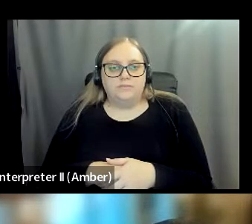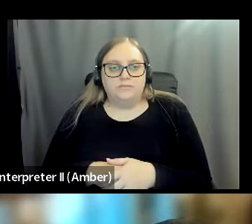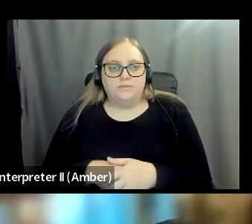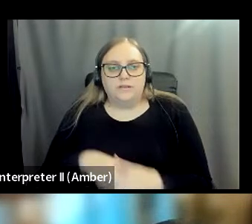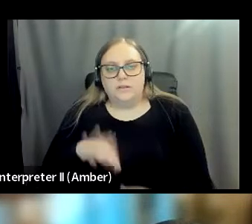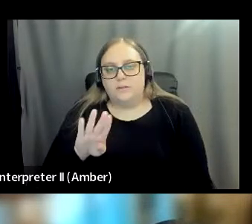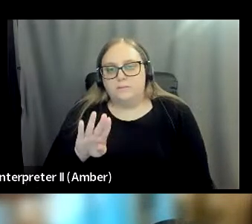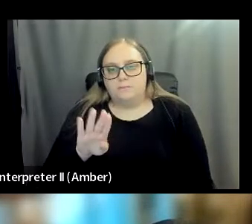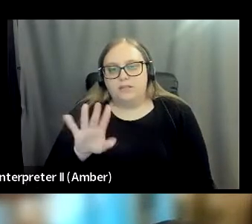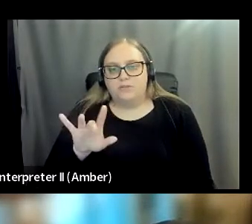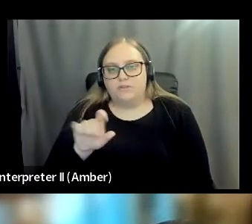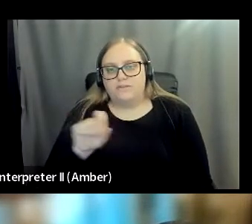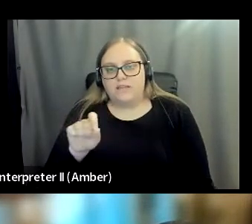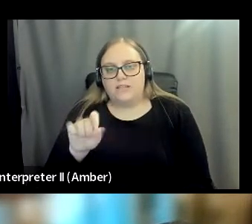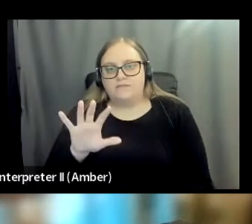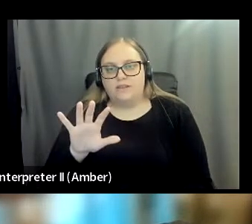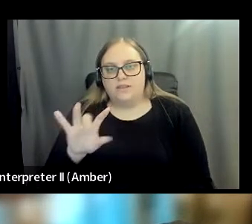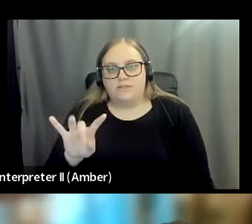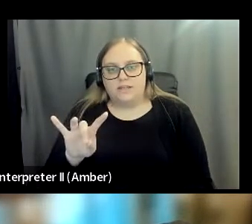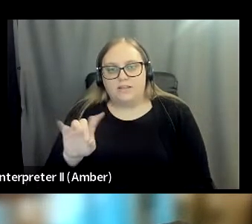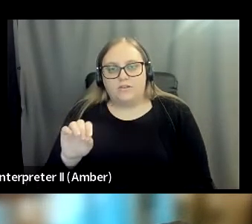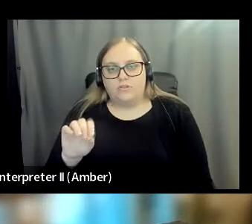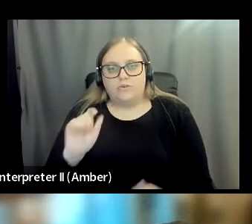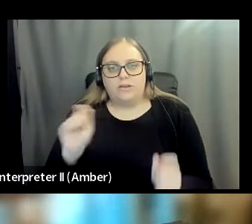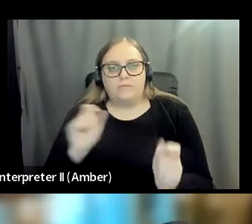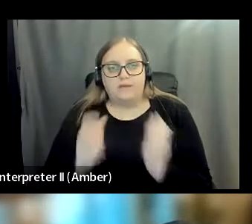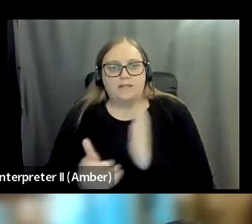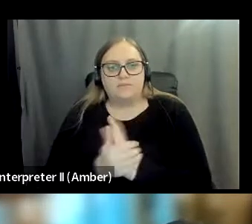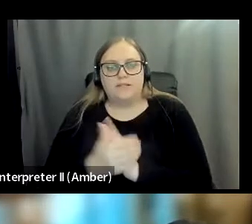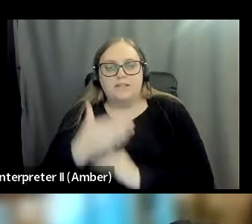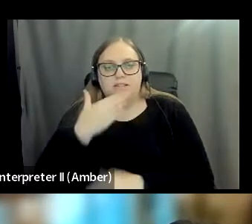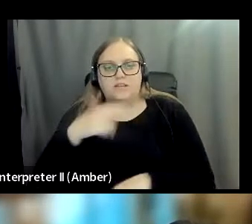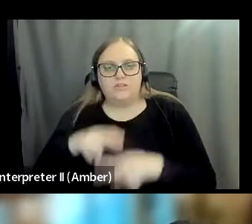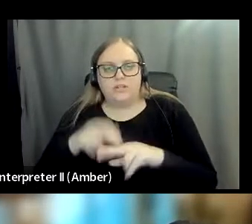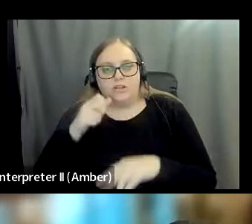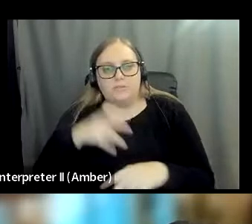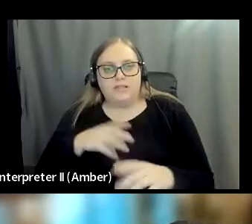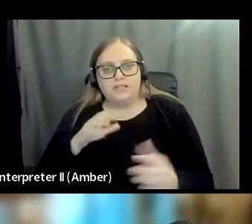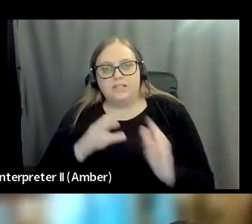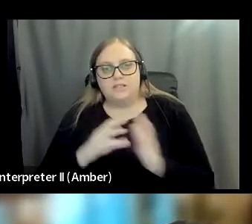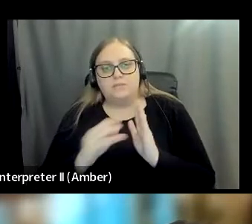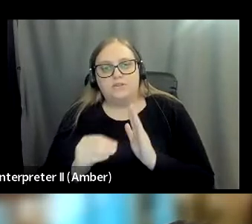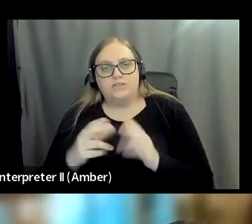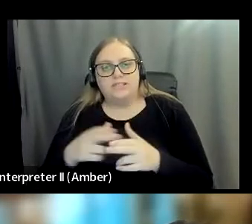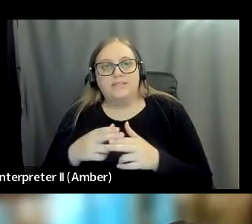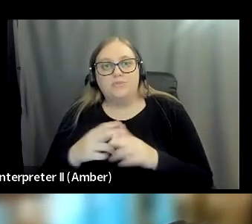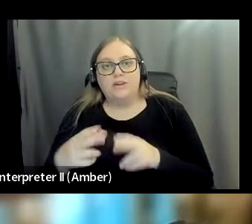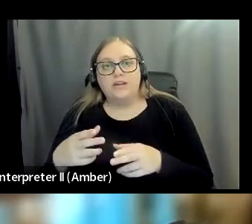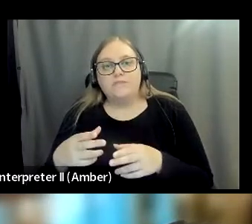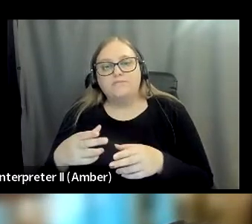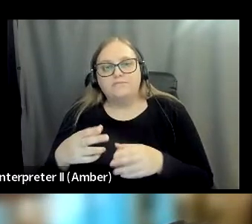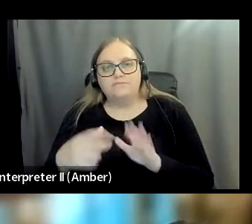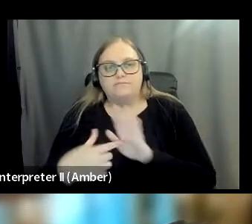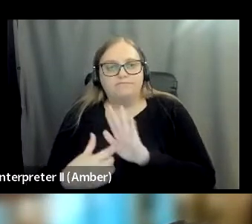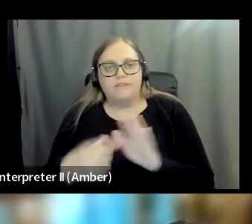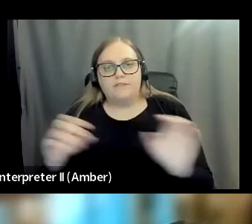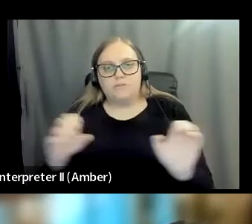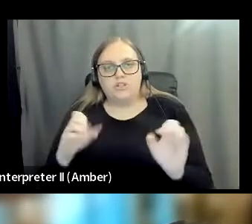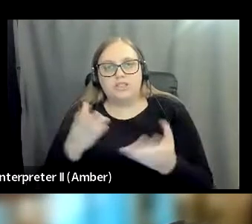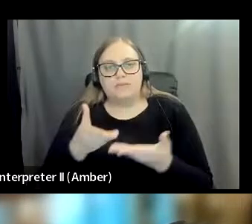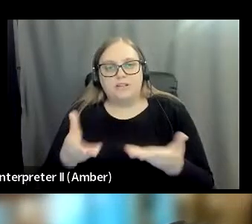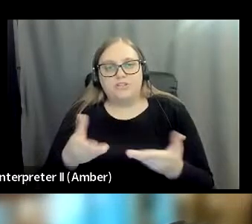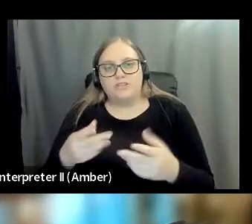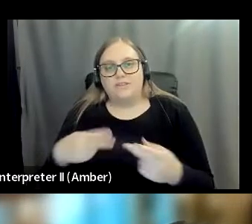B 25-580 amendment. Thank you, Chairman. This amendment mirrors the temporary version of the emergency measures of the